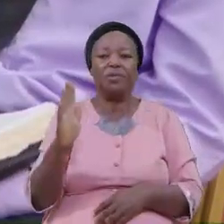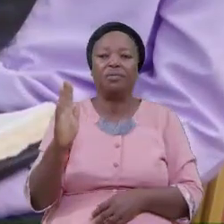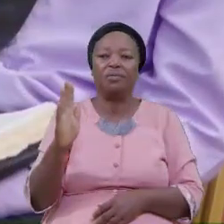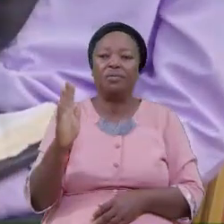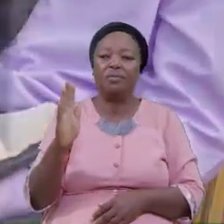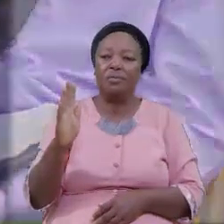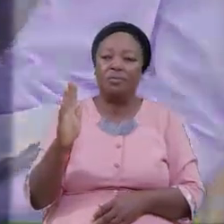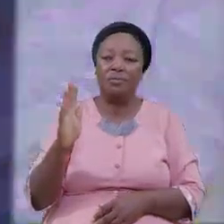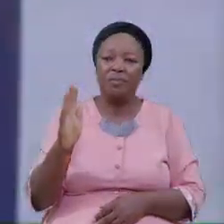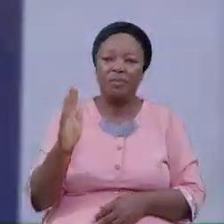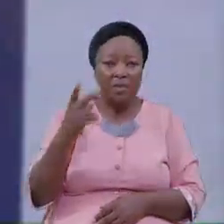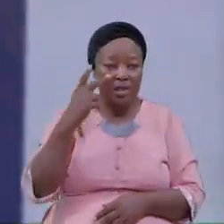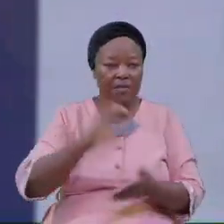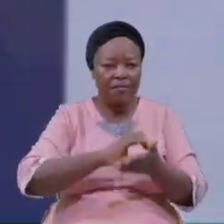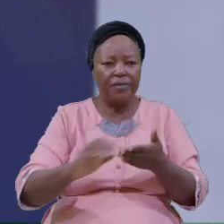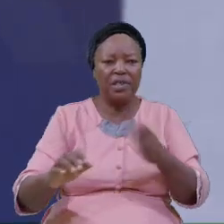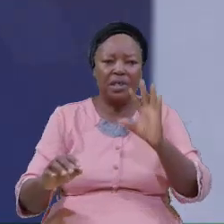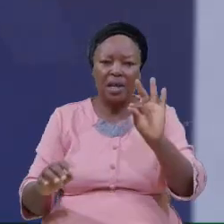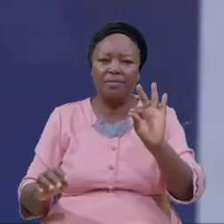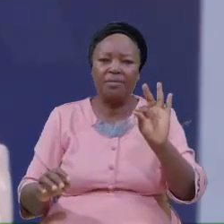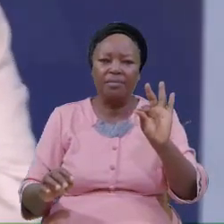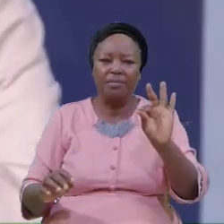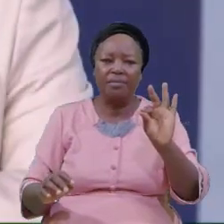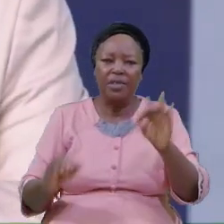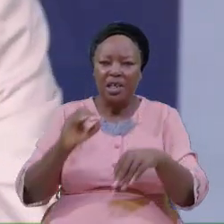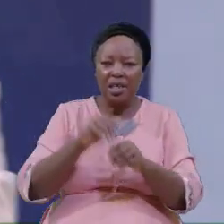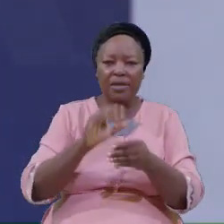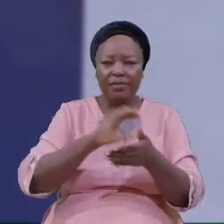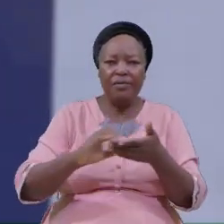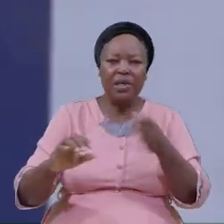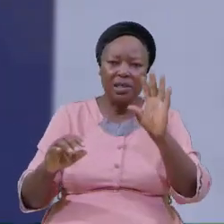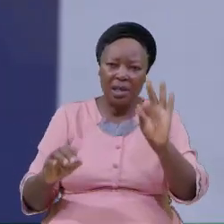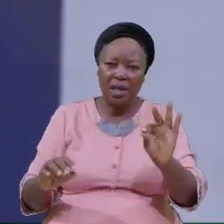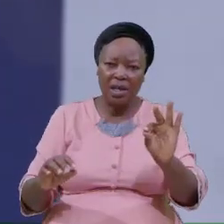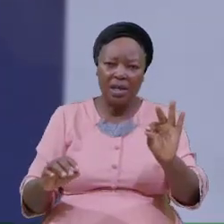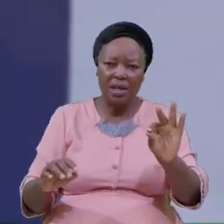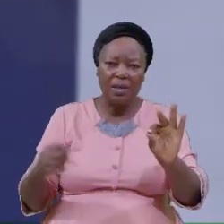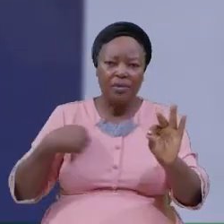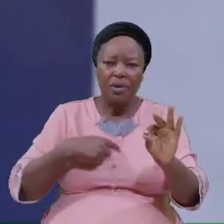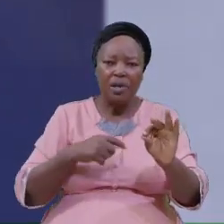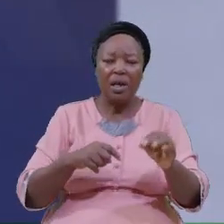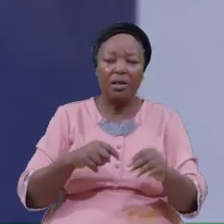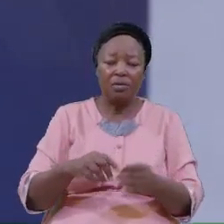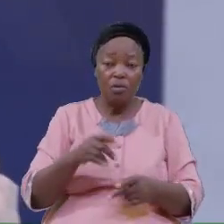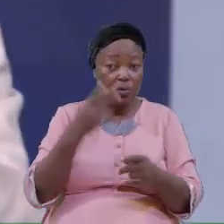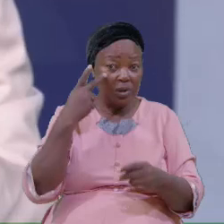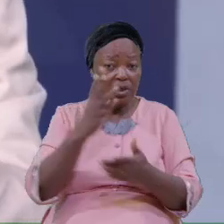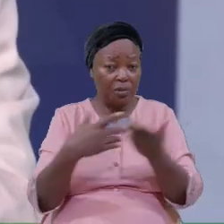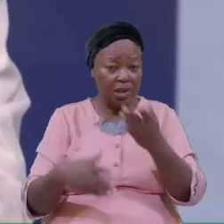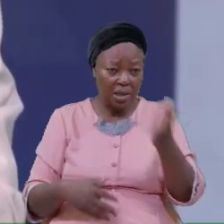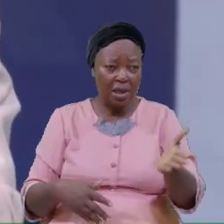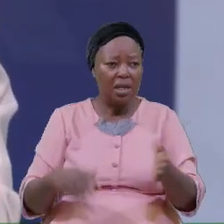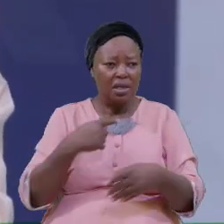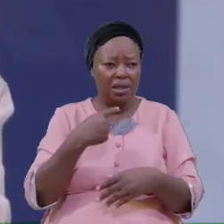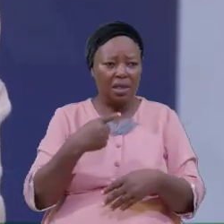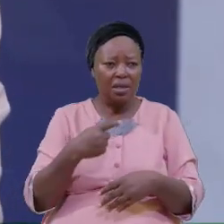Look at verse 9. In verse 9, we're pointing at something here. It says, those